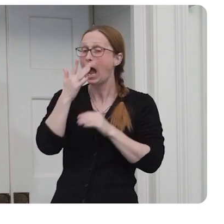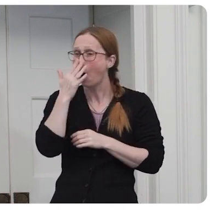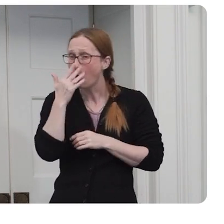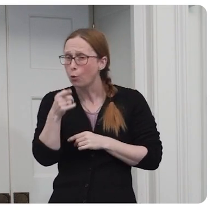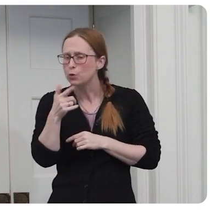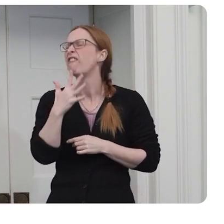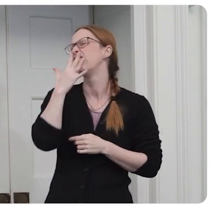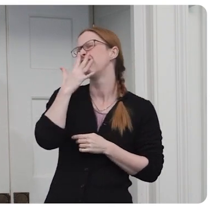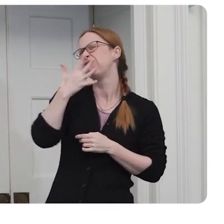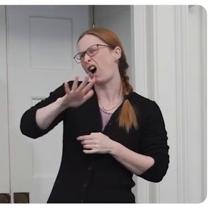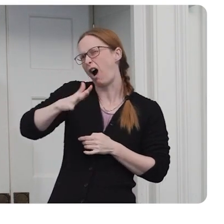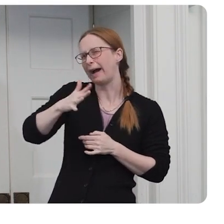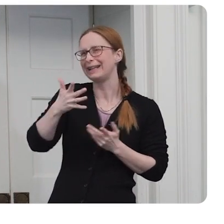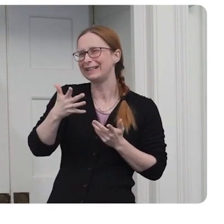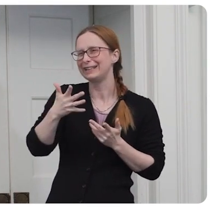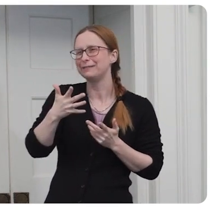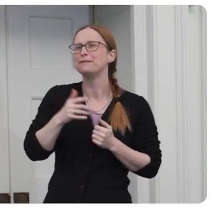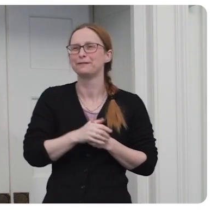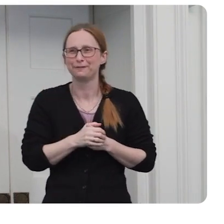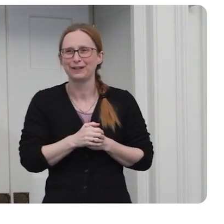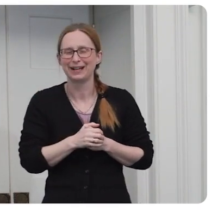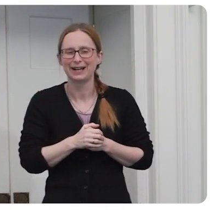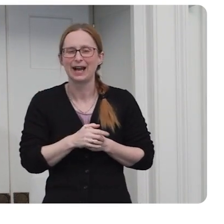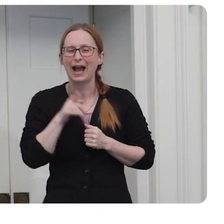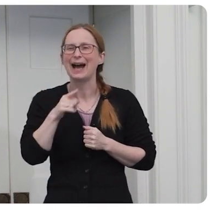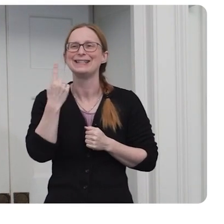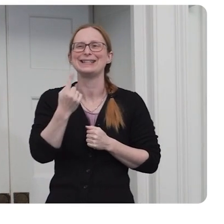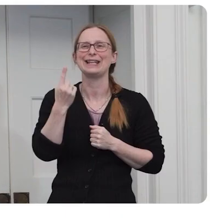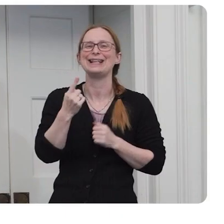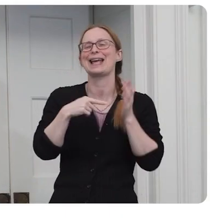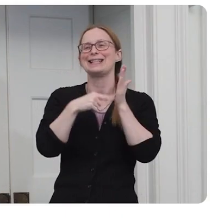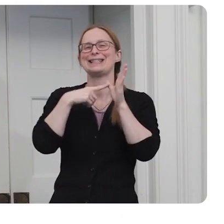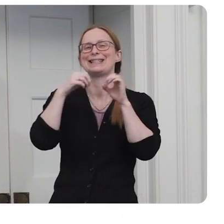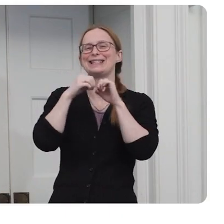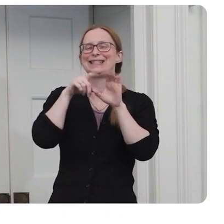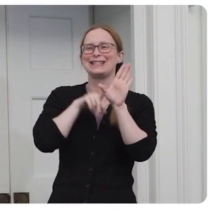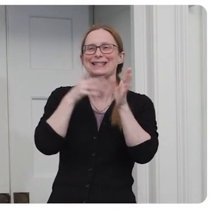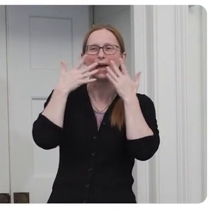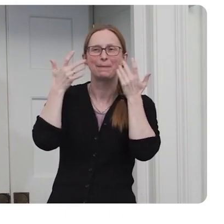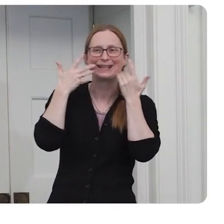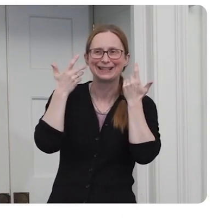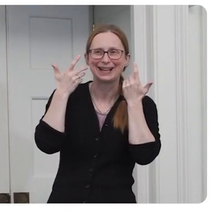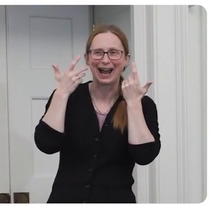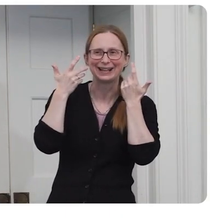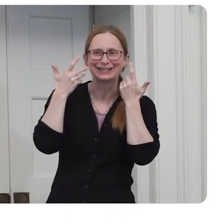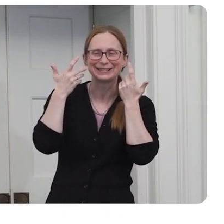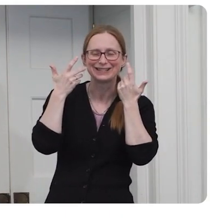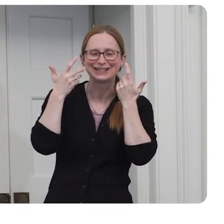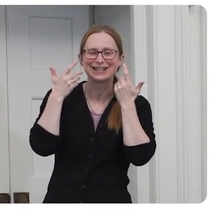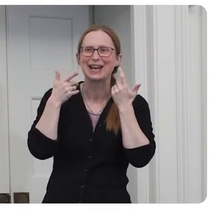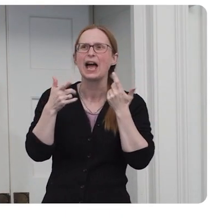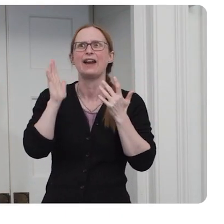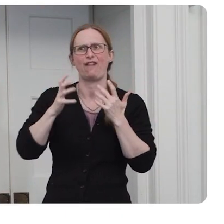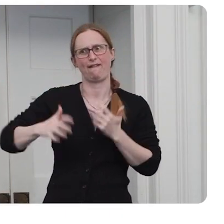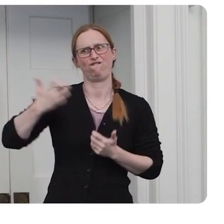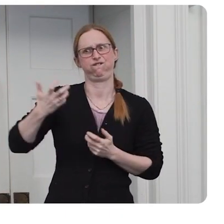How old is Billy? He's about 5. And what kind of cat is he? He's a tabby cat. He's a tabby cat, isn't he? He's Yeah. he